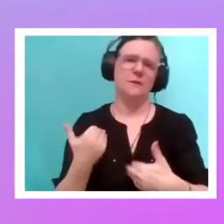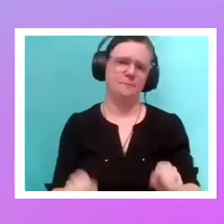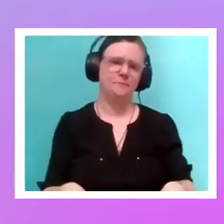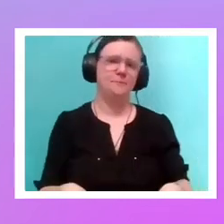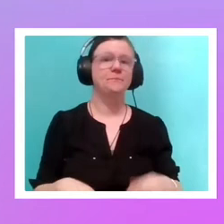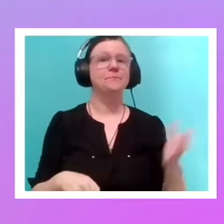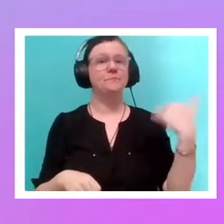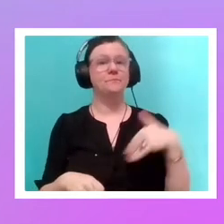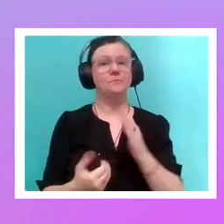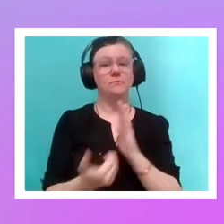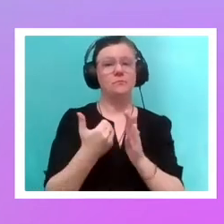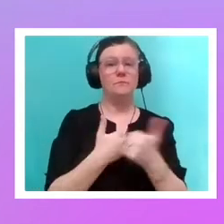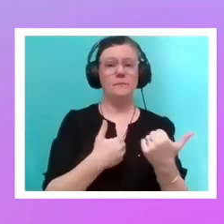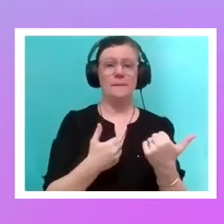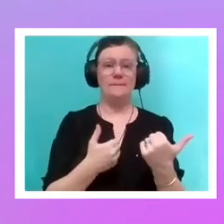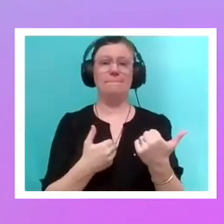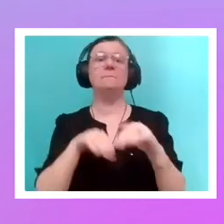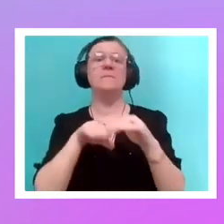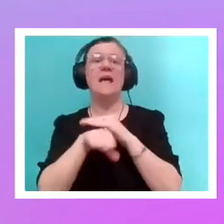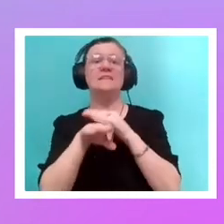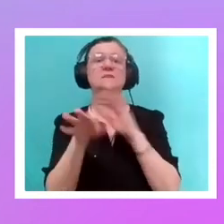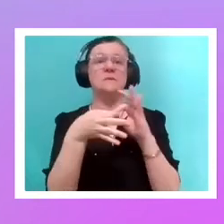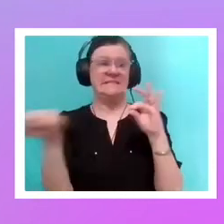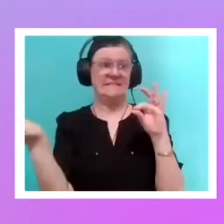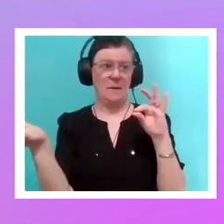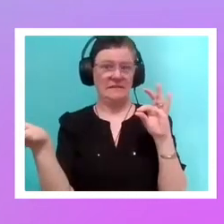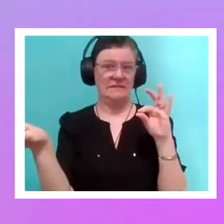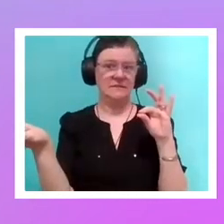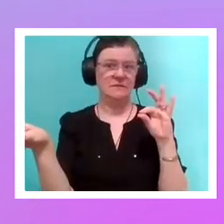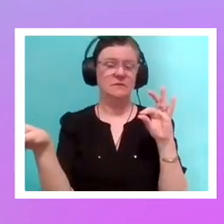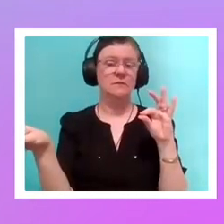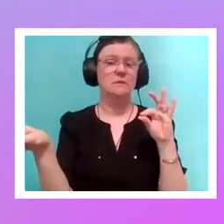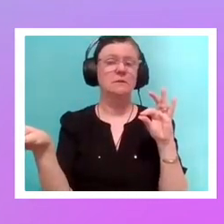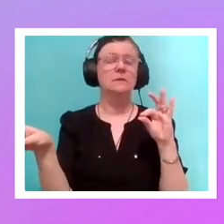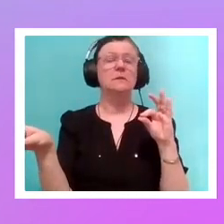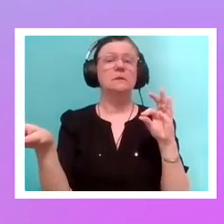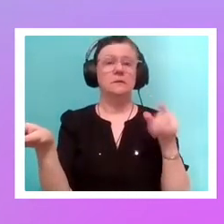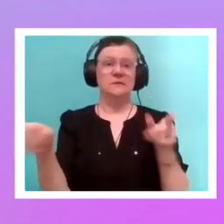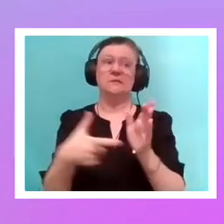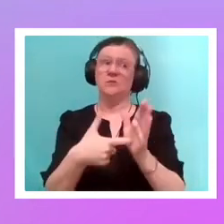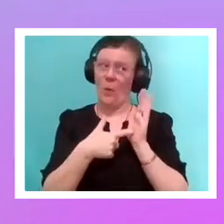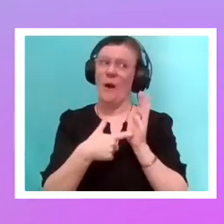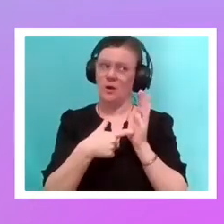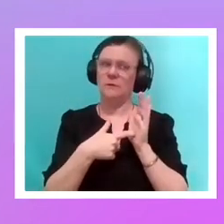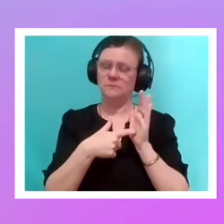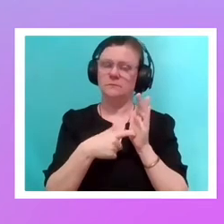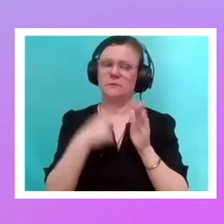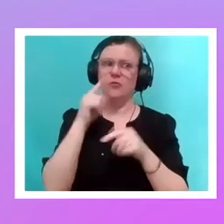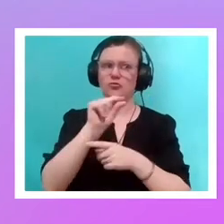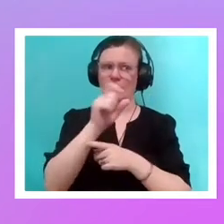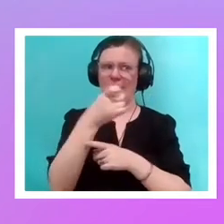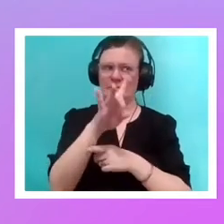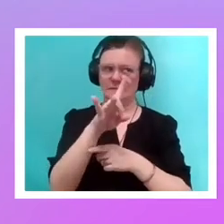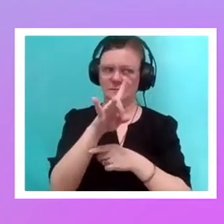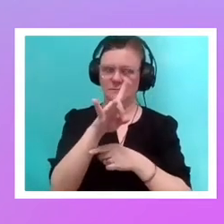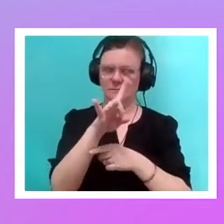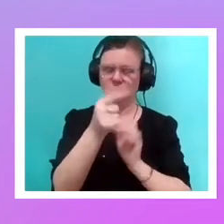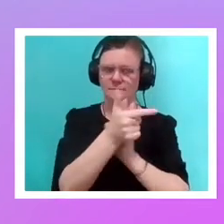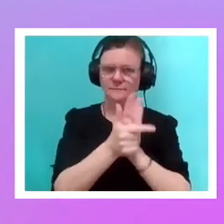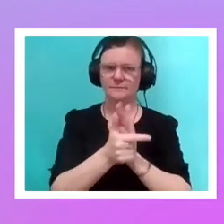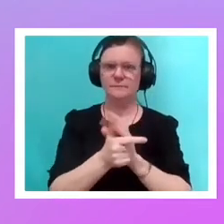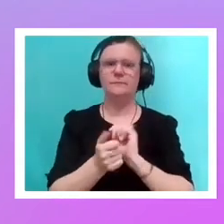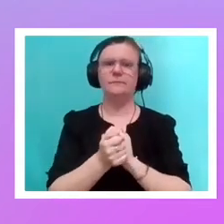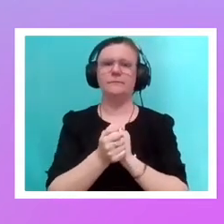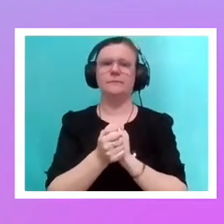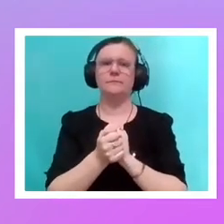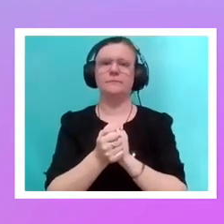New in the regulations are a thing called accessibility statements, and they're one of the key requirements, actually, of the new regulations. And the statement has to include